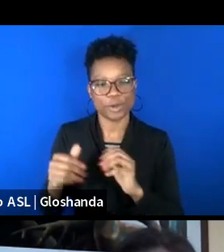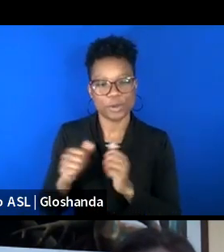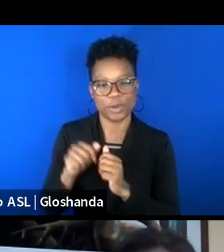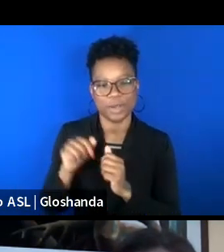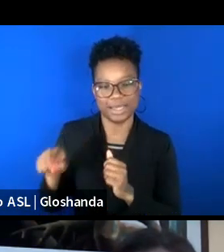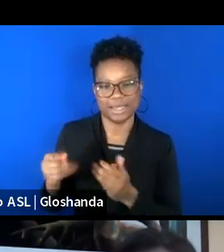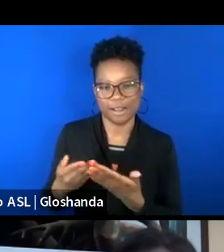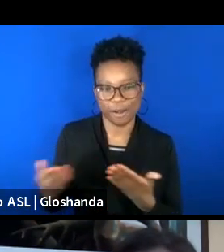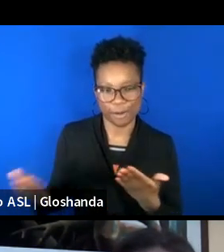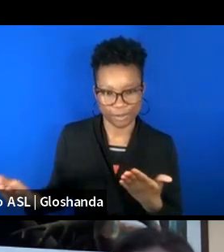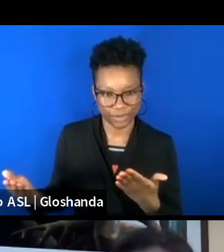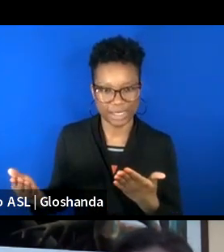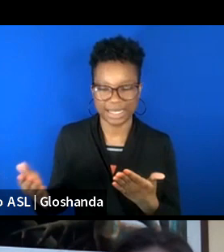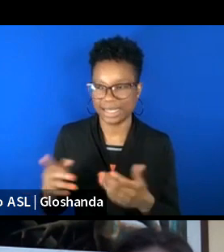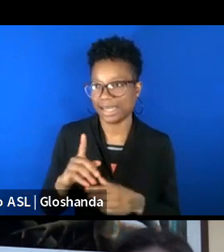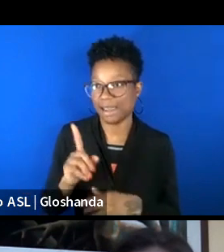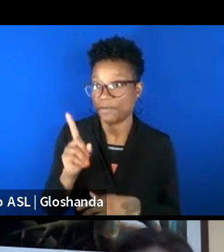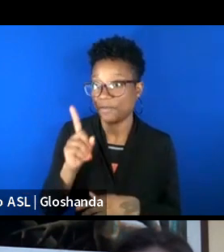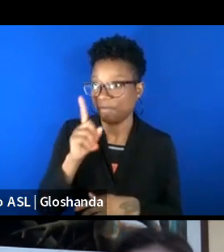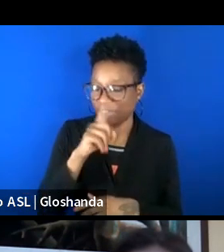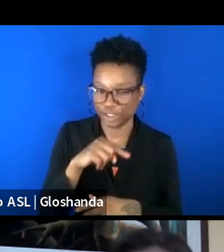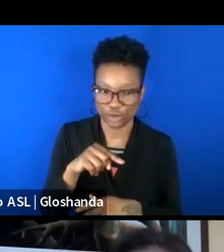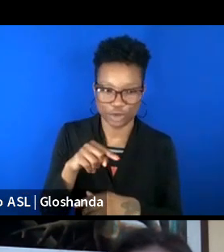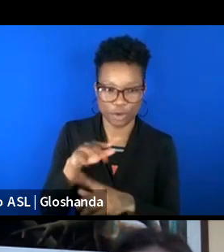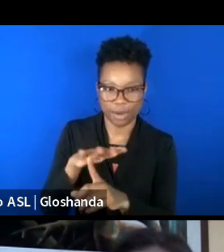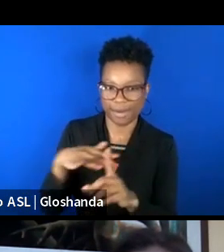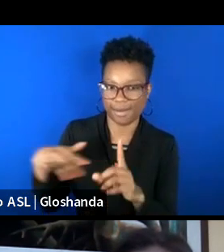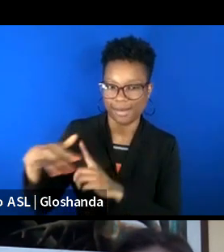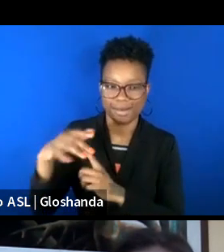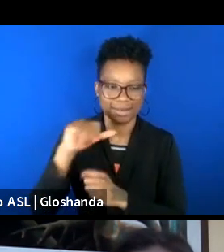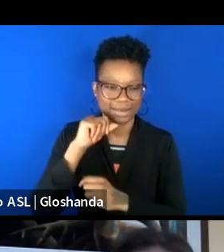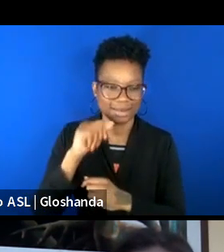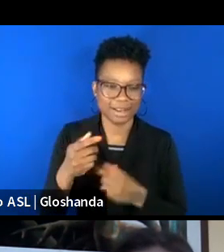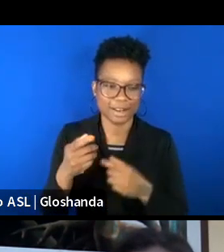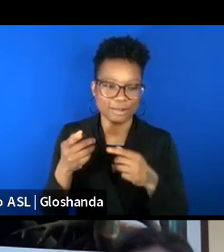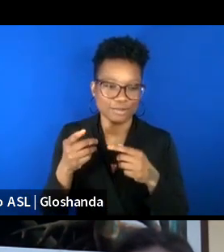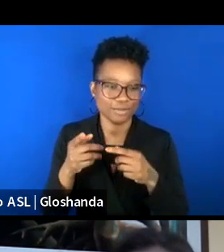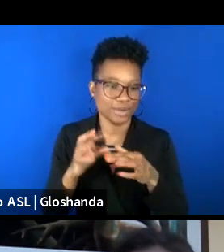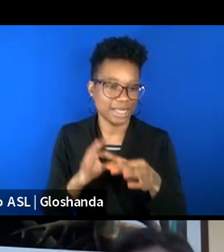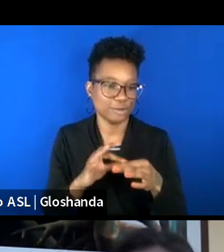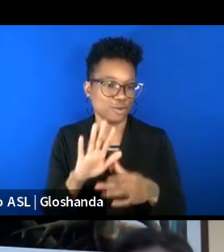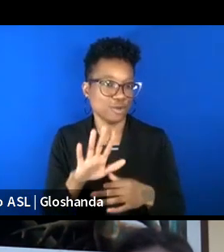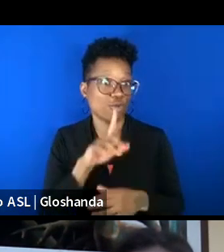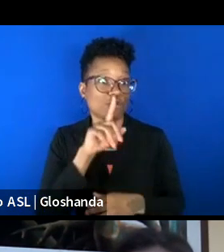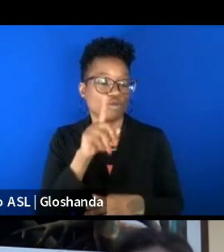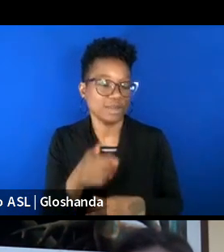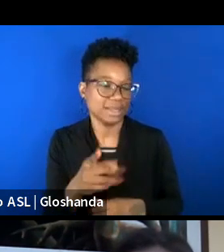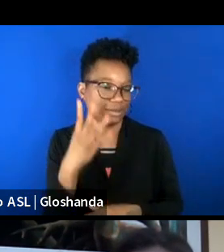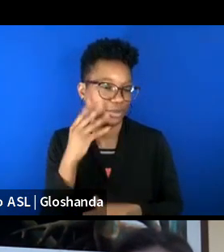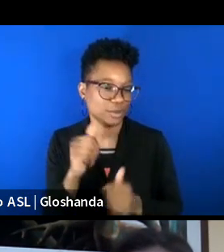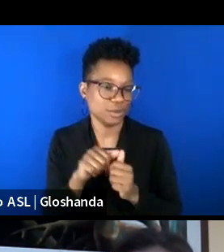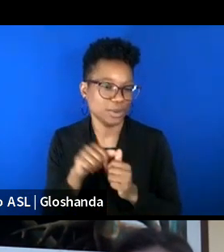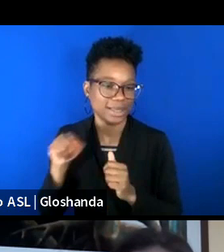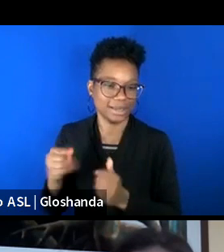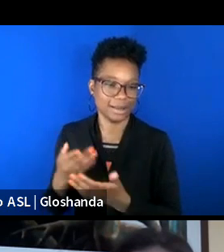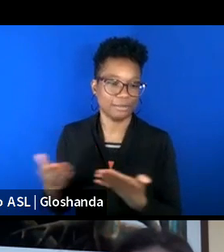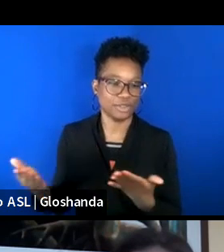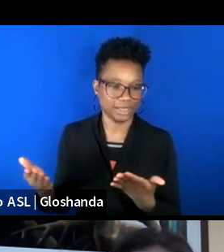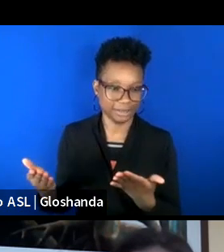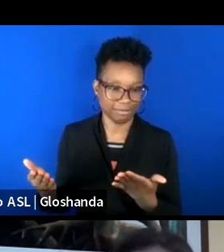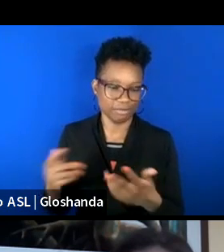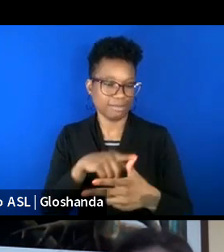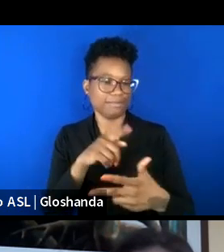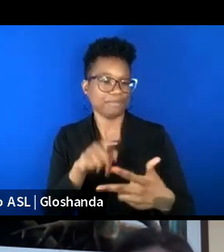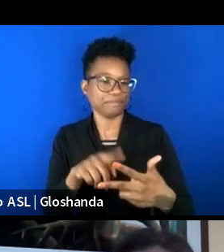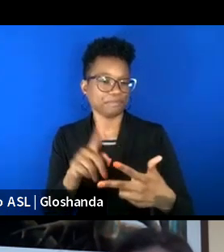in a completely fictional context, not related to your real experience with the object. So again, those three